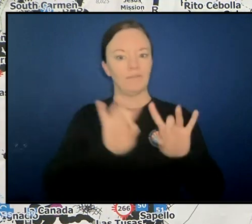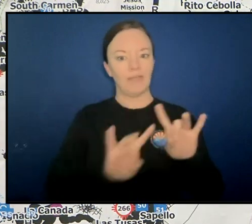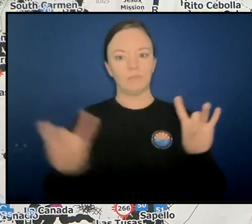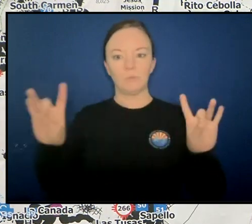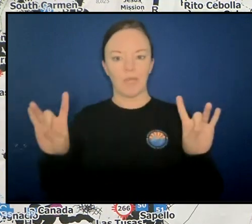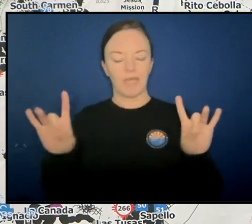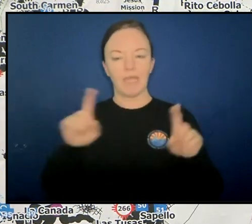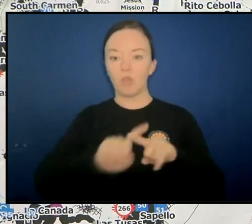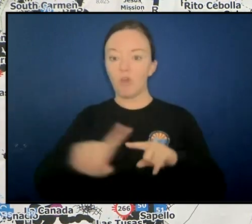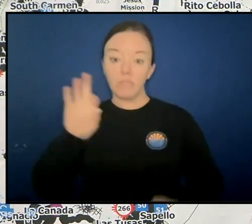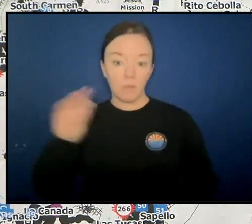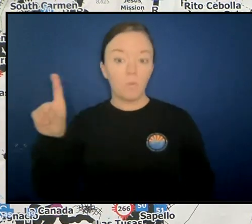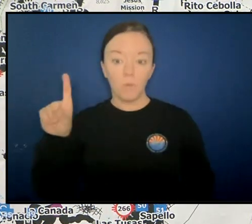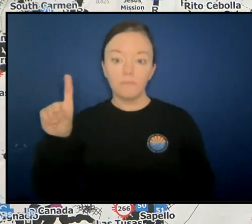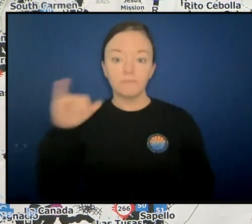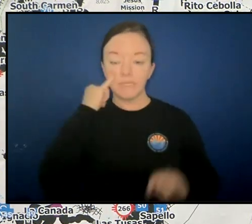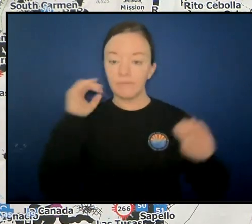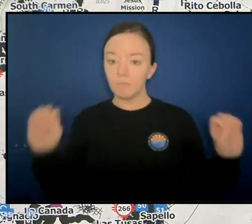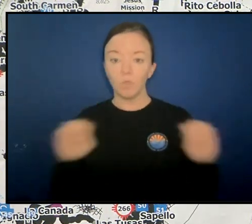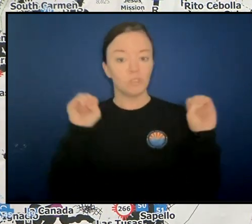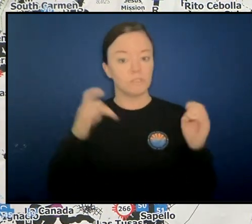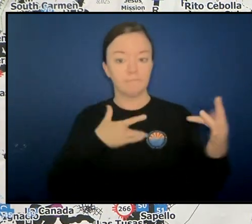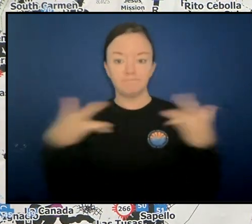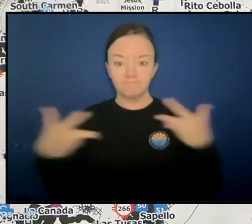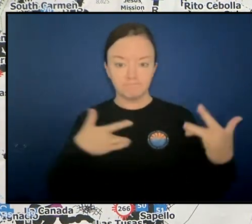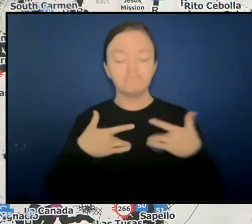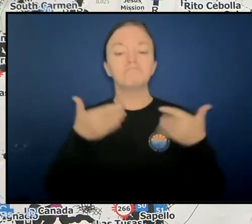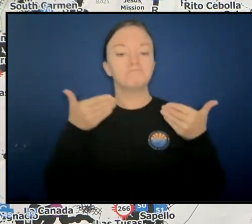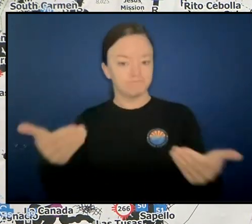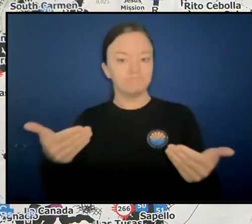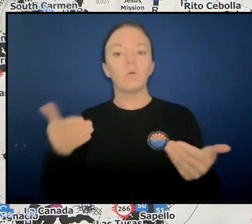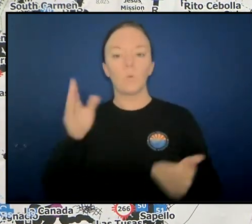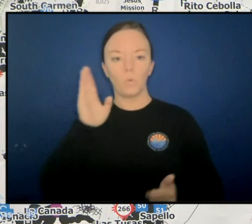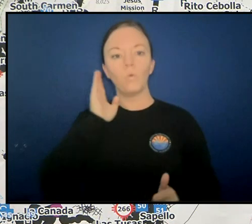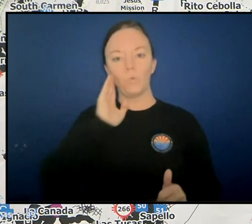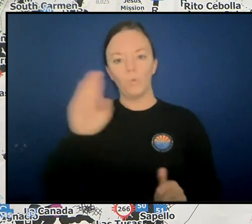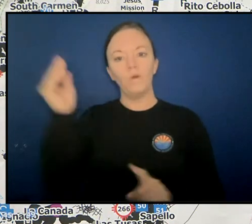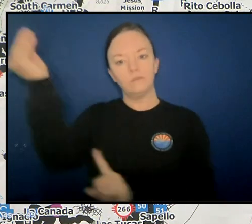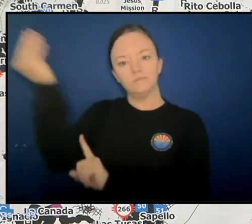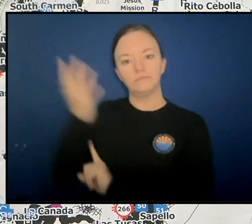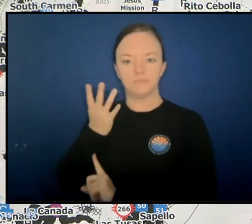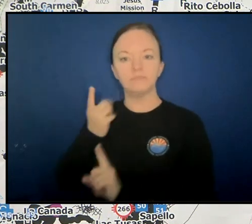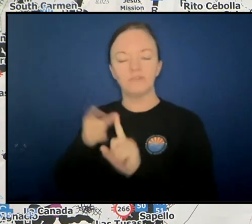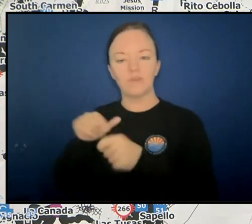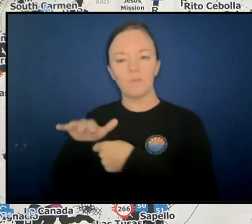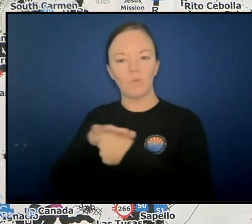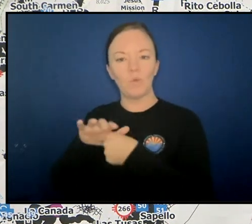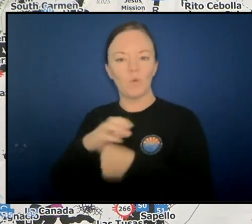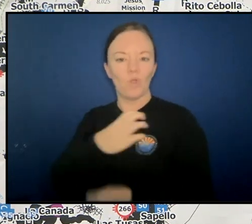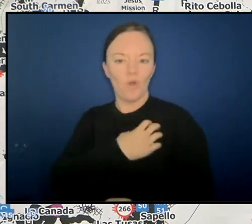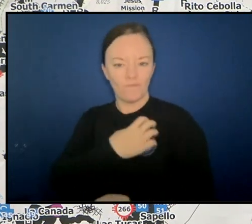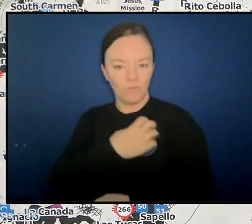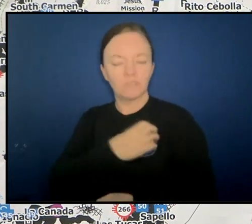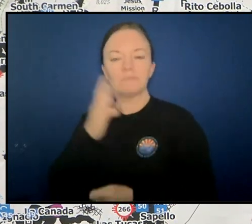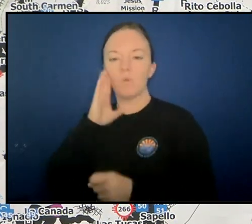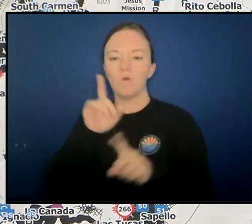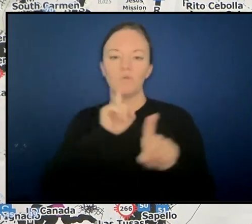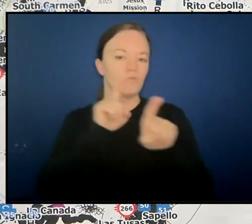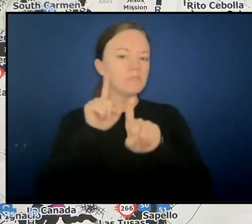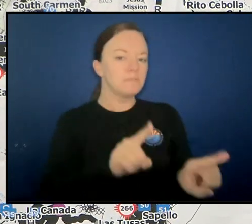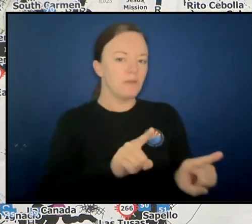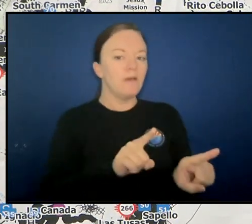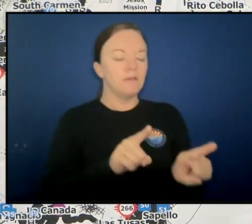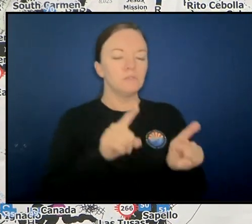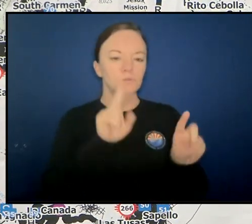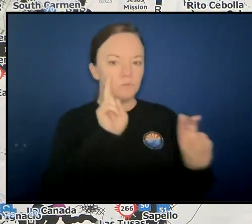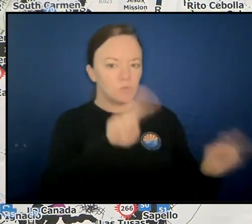you need to have looked at or you're concerned about, we will get that information from the local dispatch center, and we'll respond folks to have that, to look at that